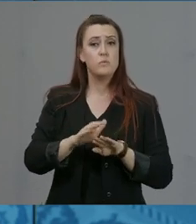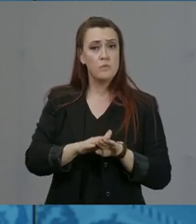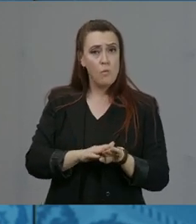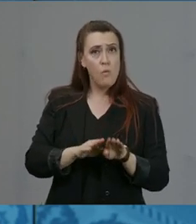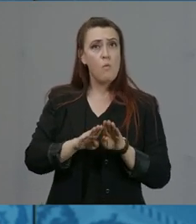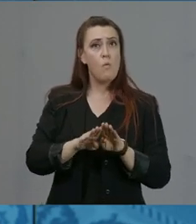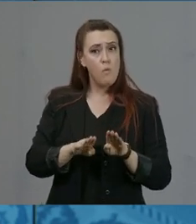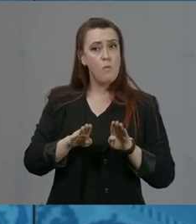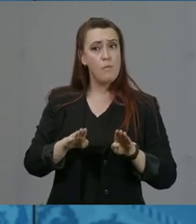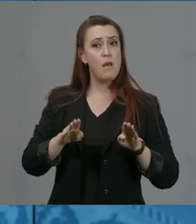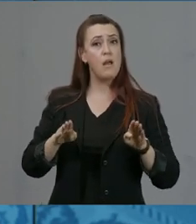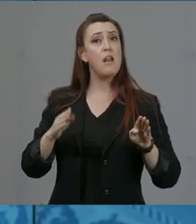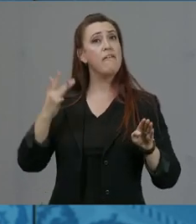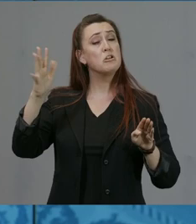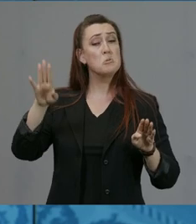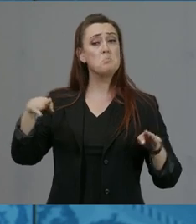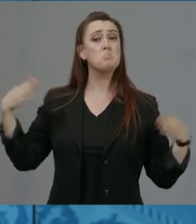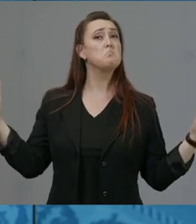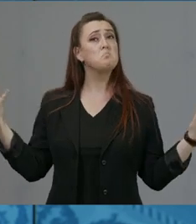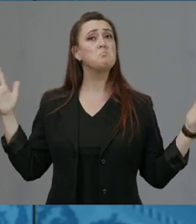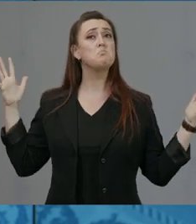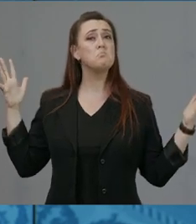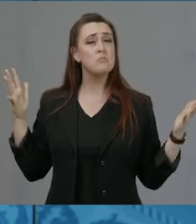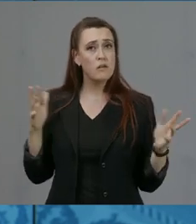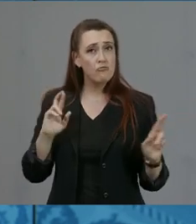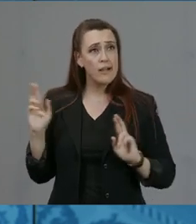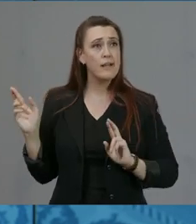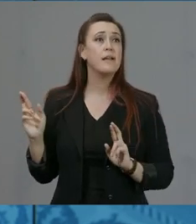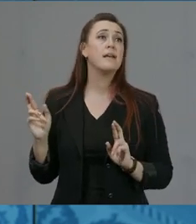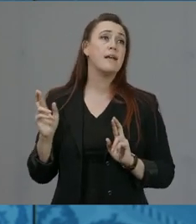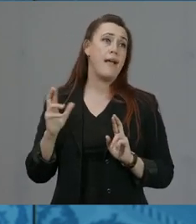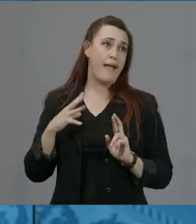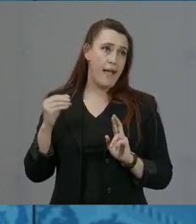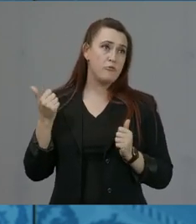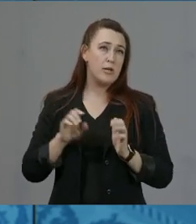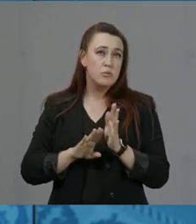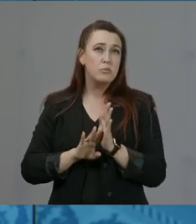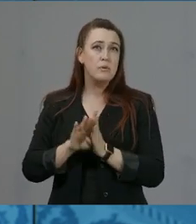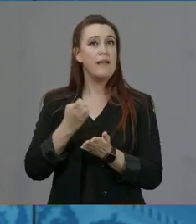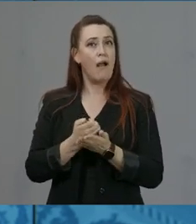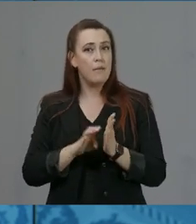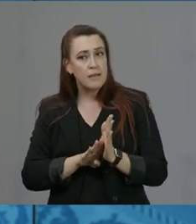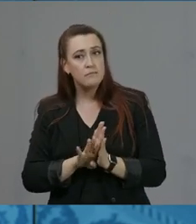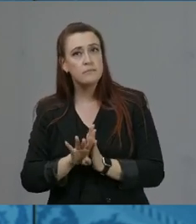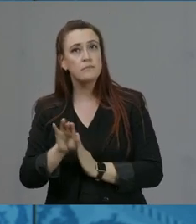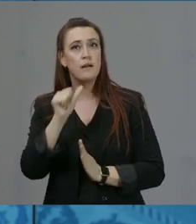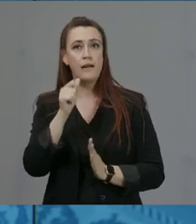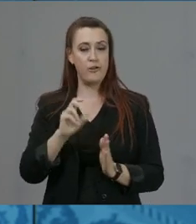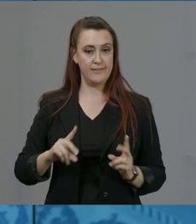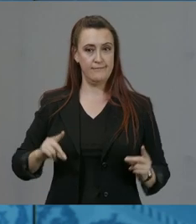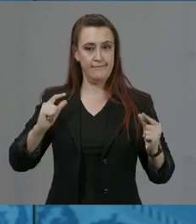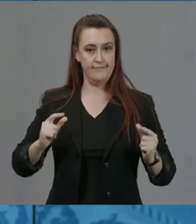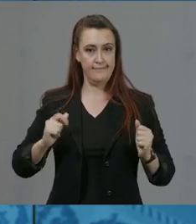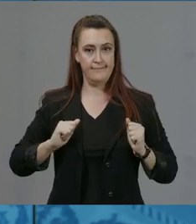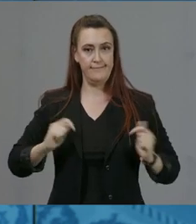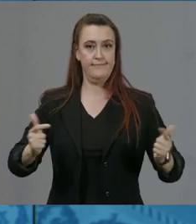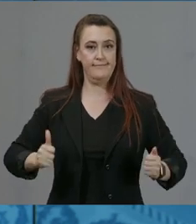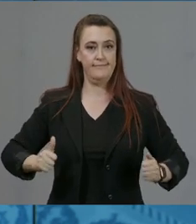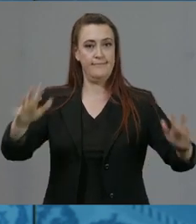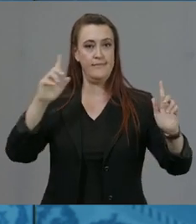more economic momentum for our state. That's where we are today. Of course, we're going